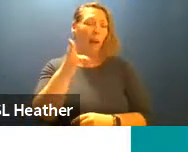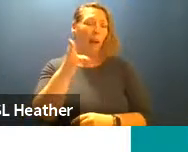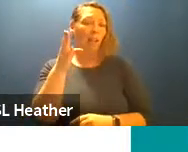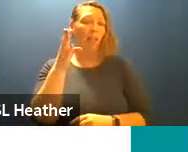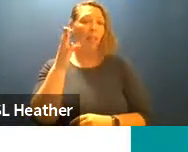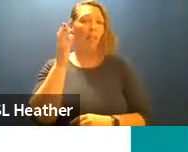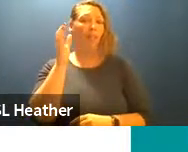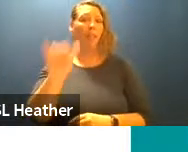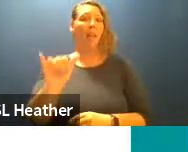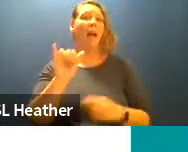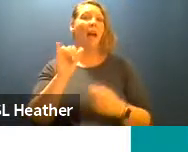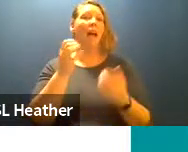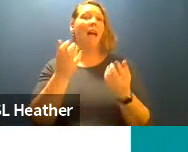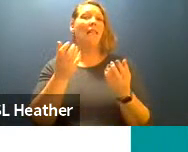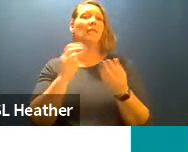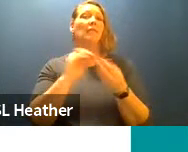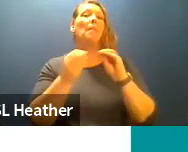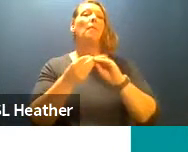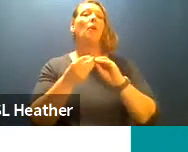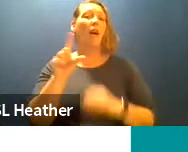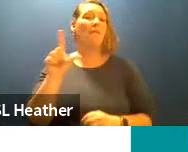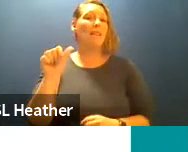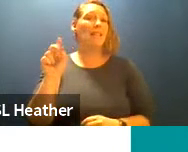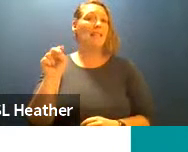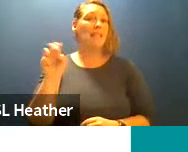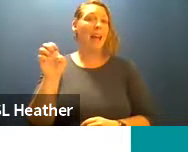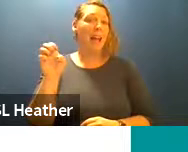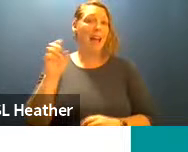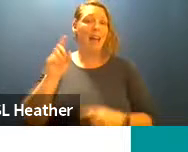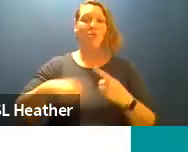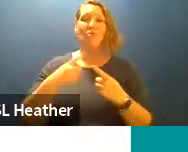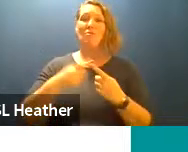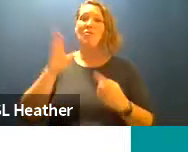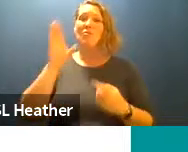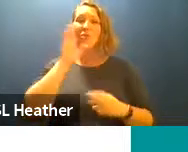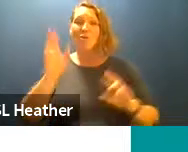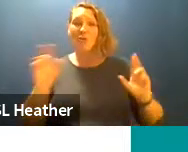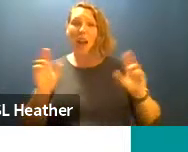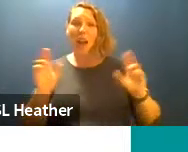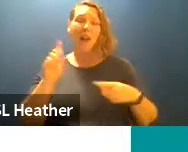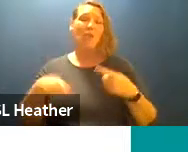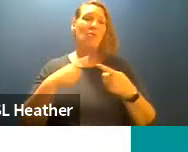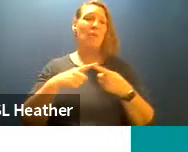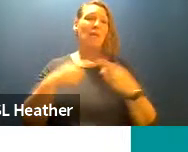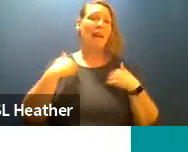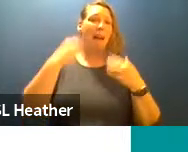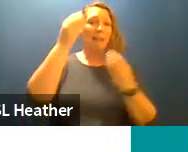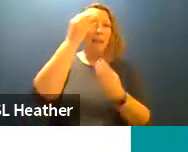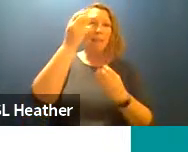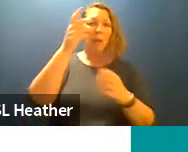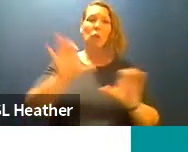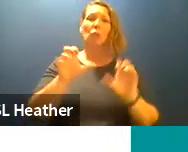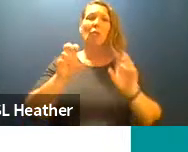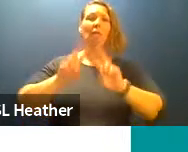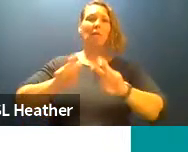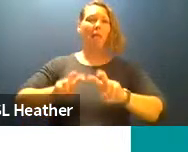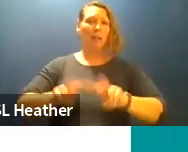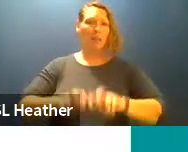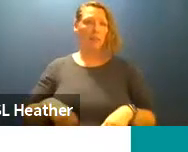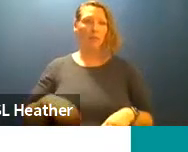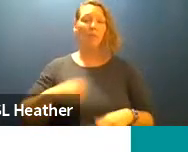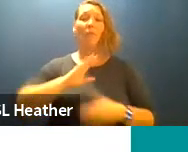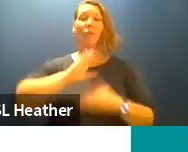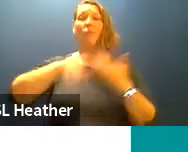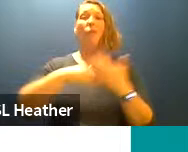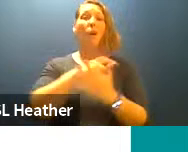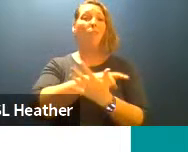the number of lanes, when will that be ready? When will we have the data to do the analysis? So all of